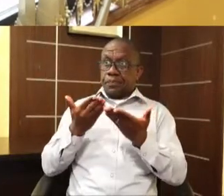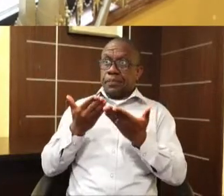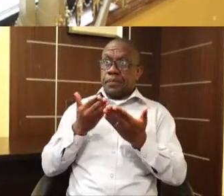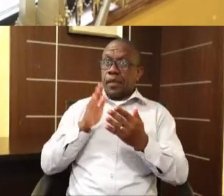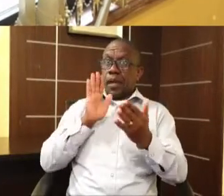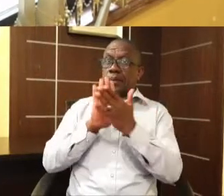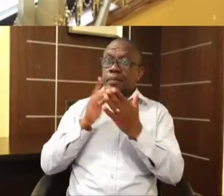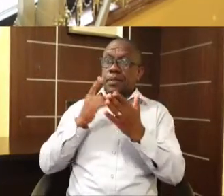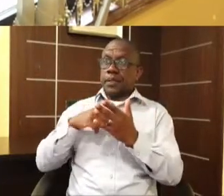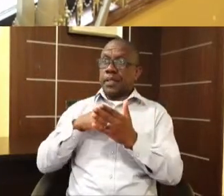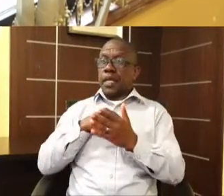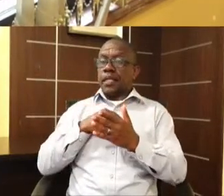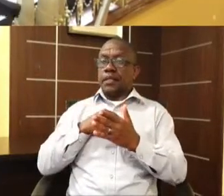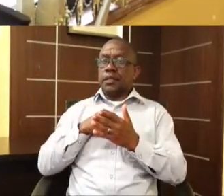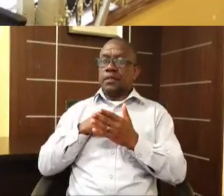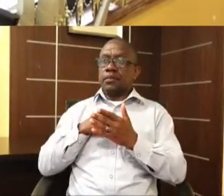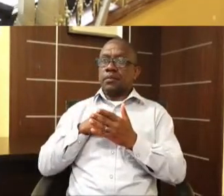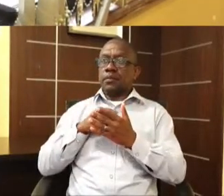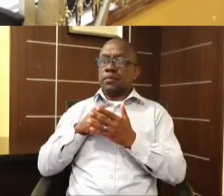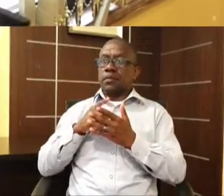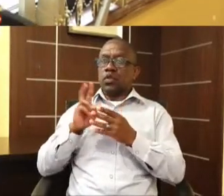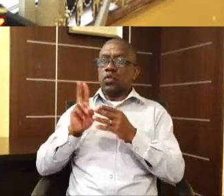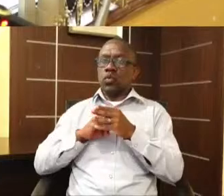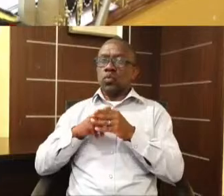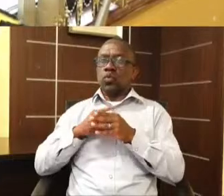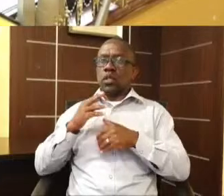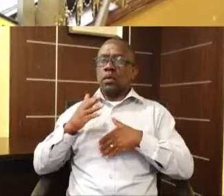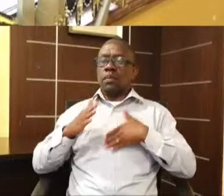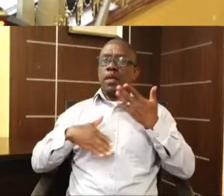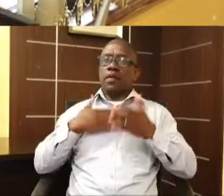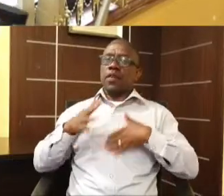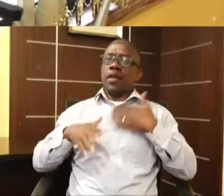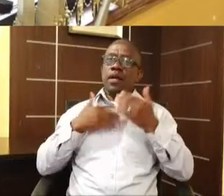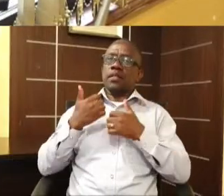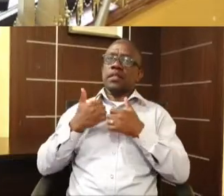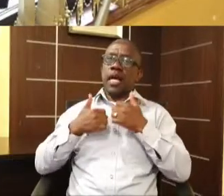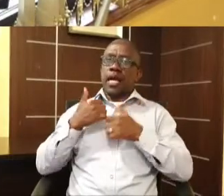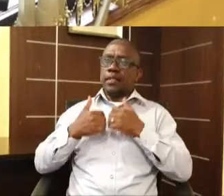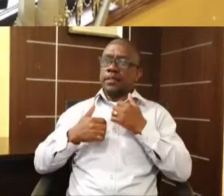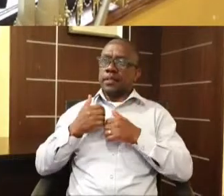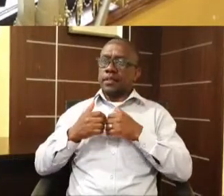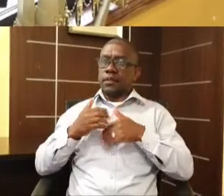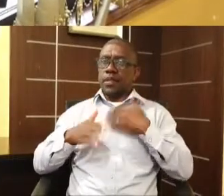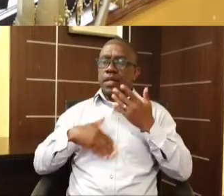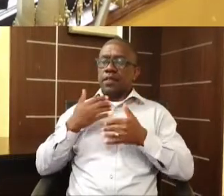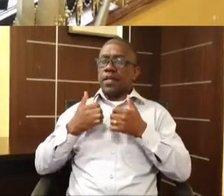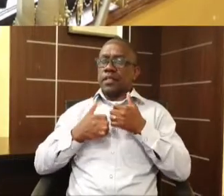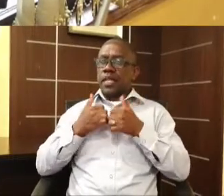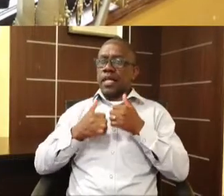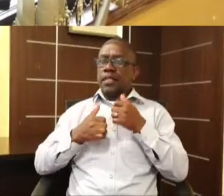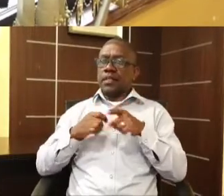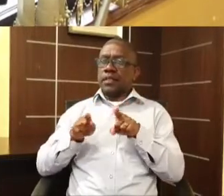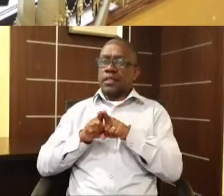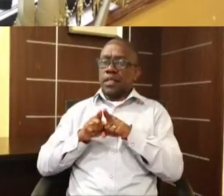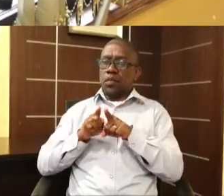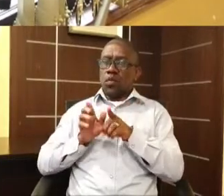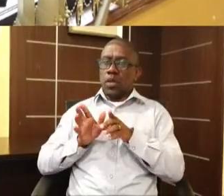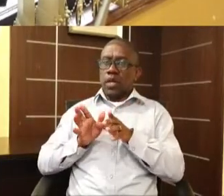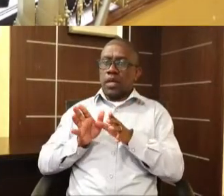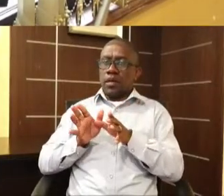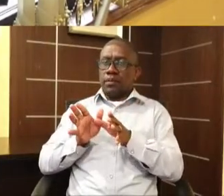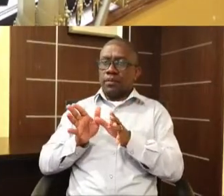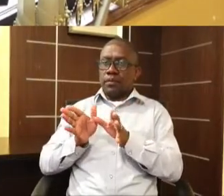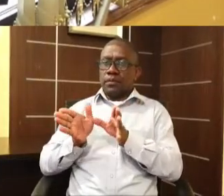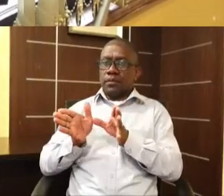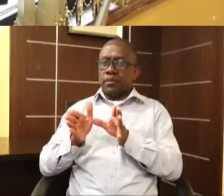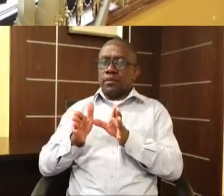about behavioral science, using behavioral science to actually nudge people to take up service, but